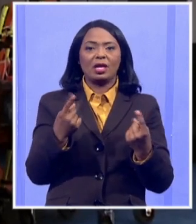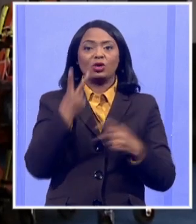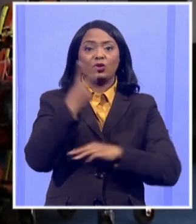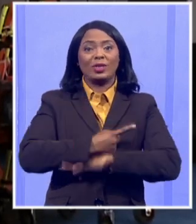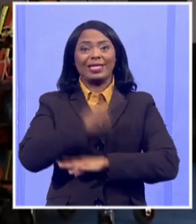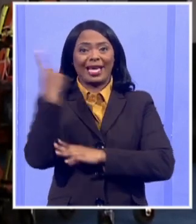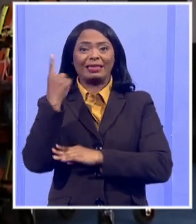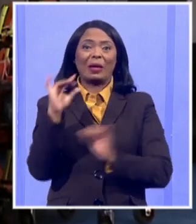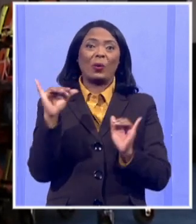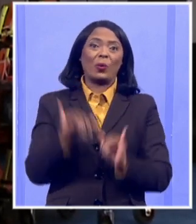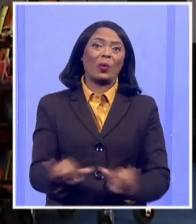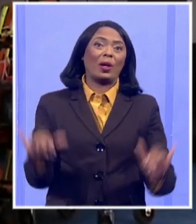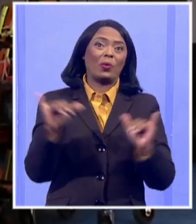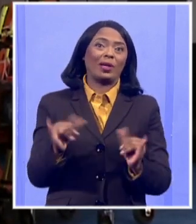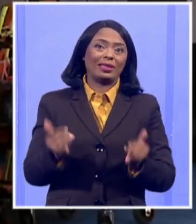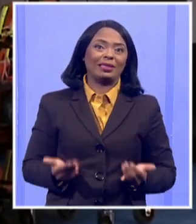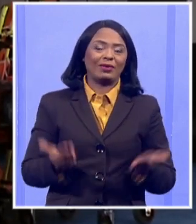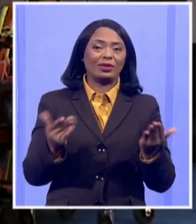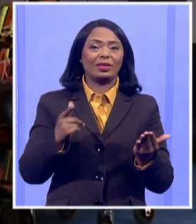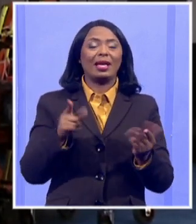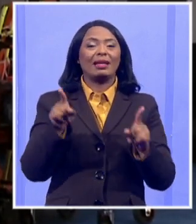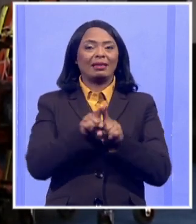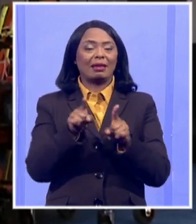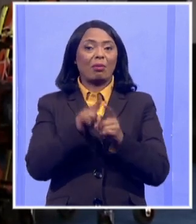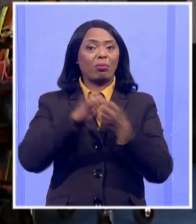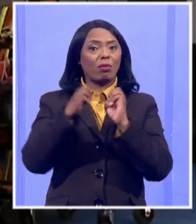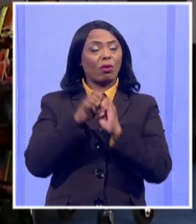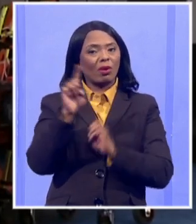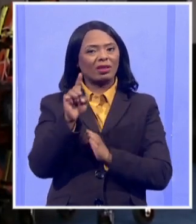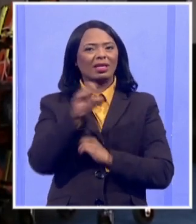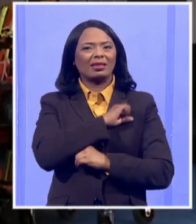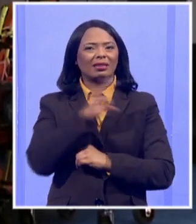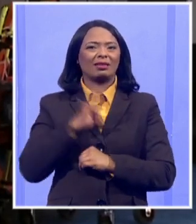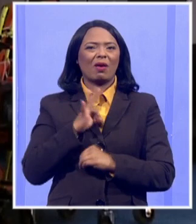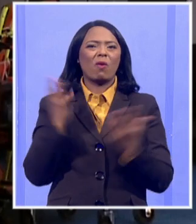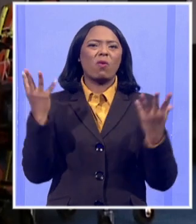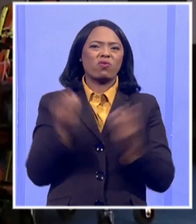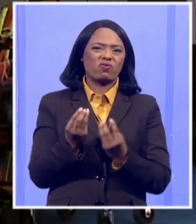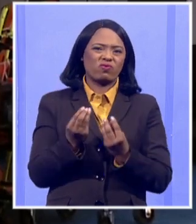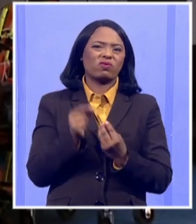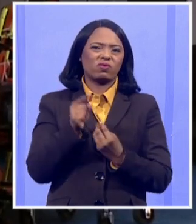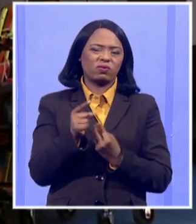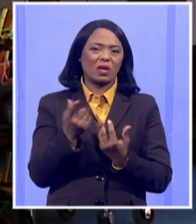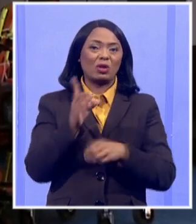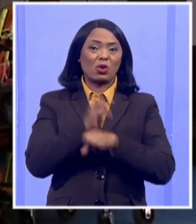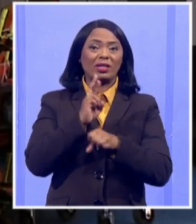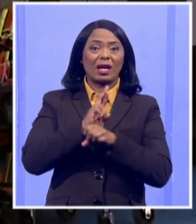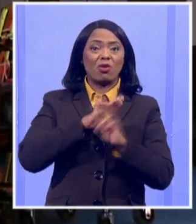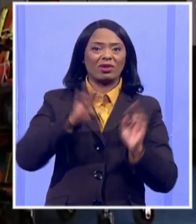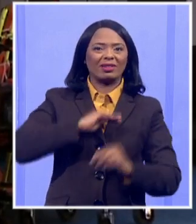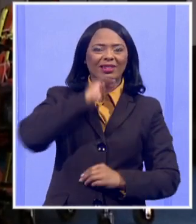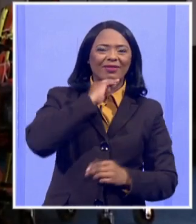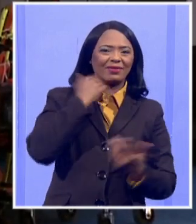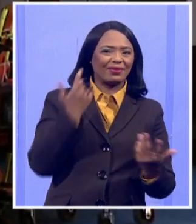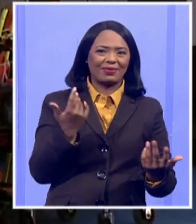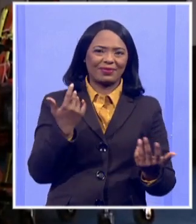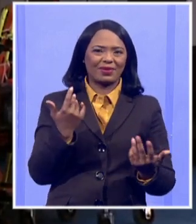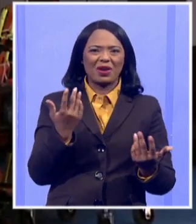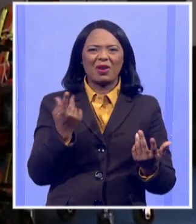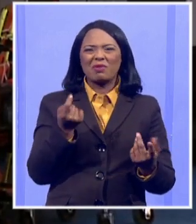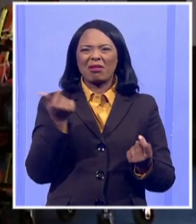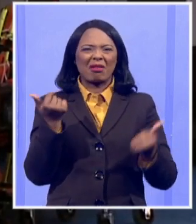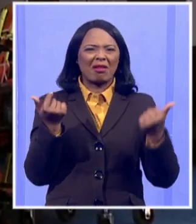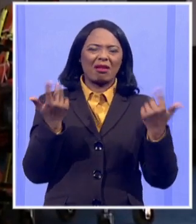shortages, where there are just people overwhelming the health services, not enough doctors, not enough nurses to